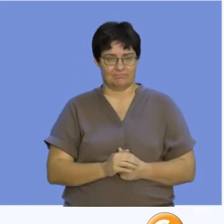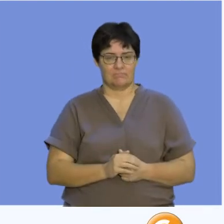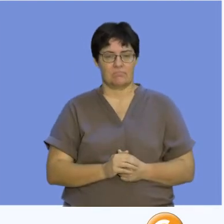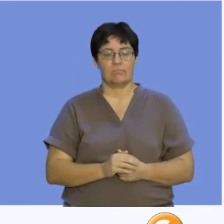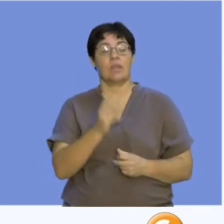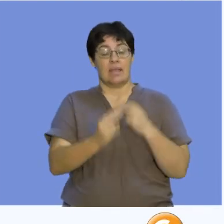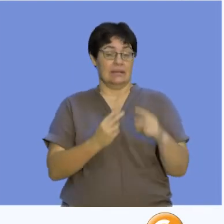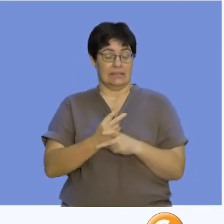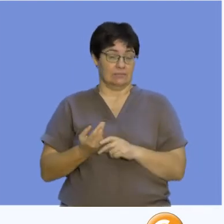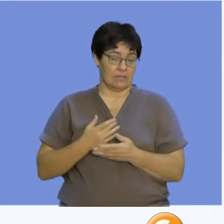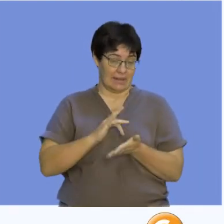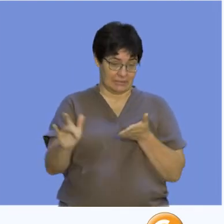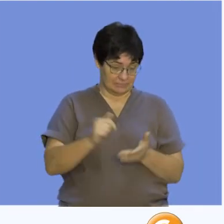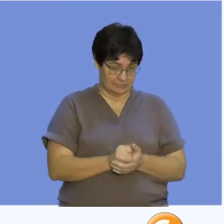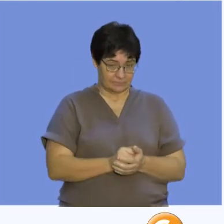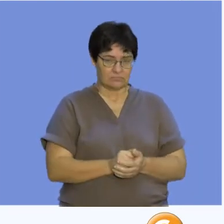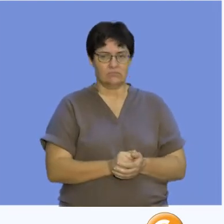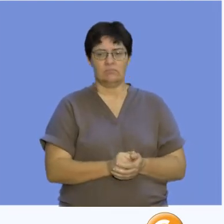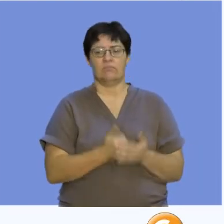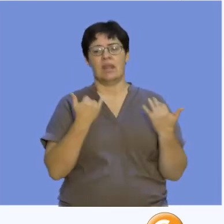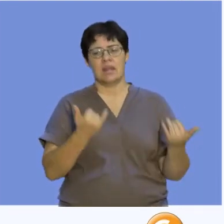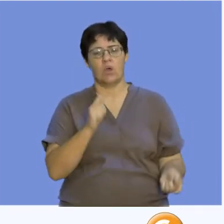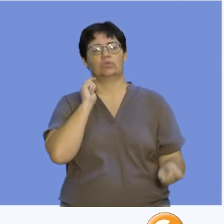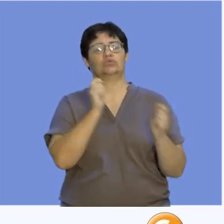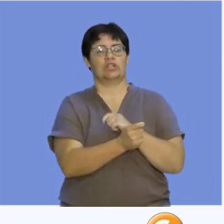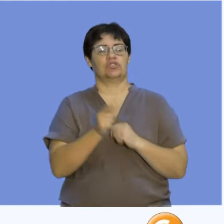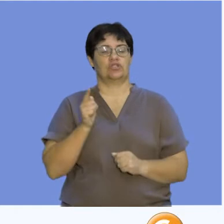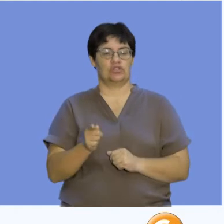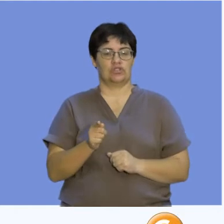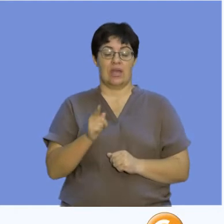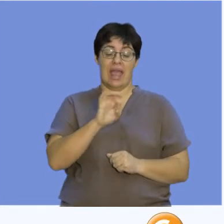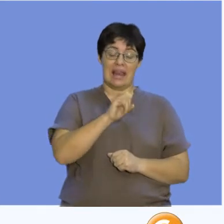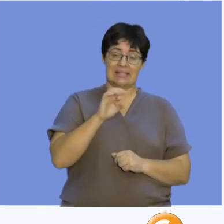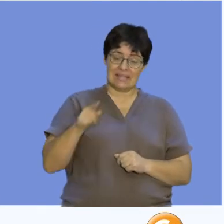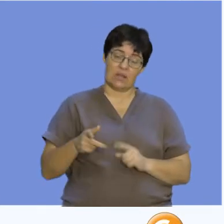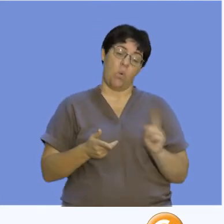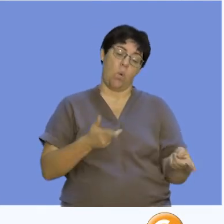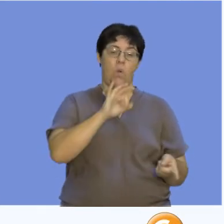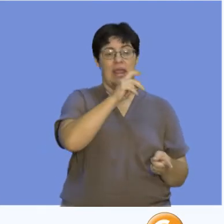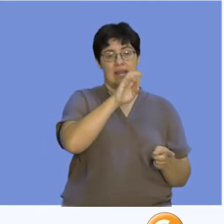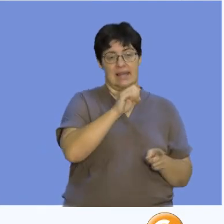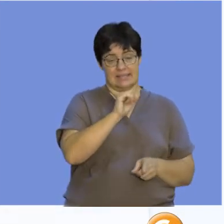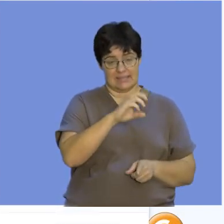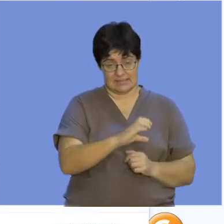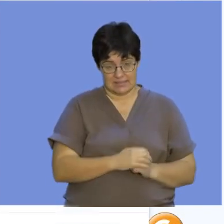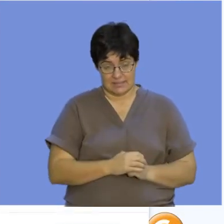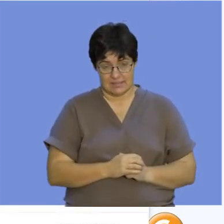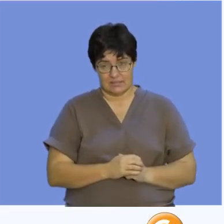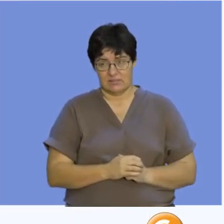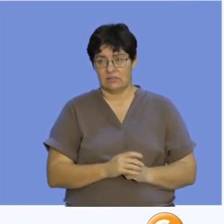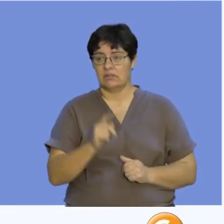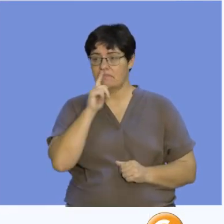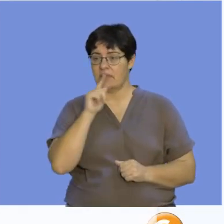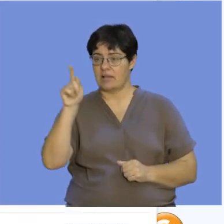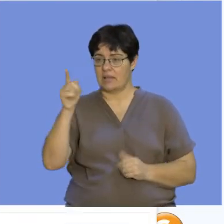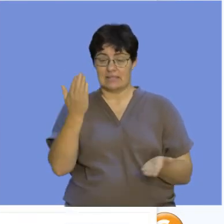back at what we had here. Now I'm going to change whether it's elastic or inelastic, okay? Now, if you look at my little